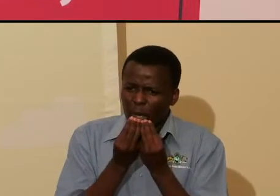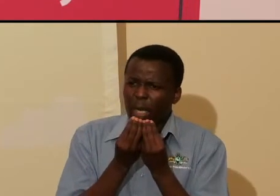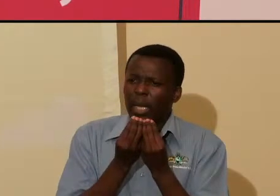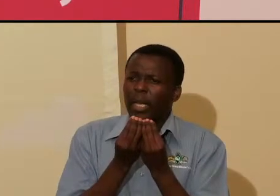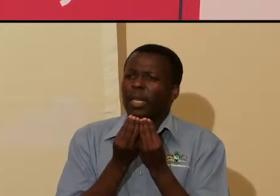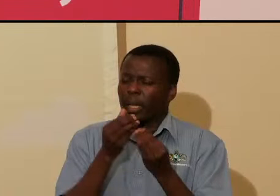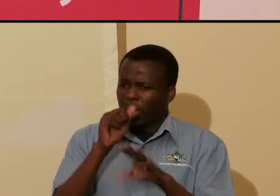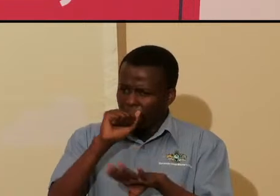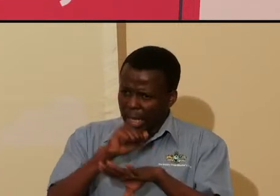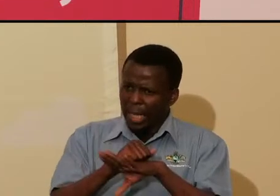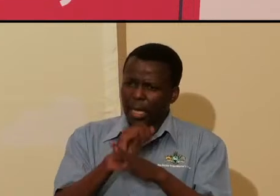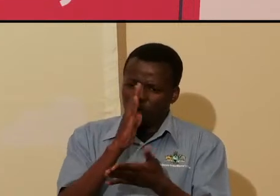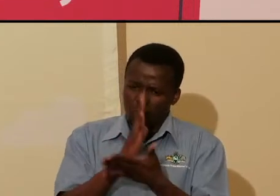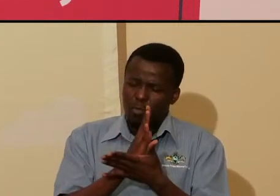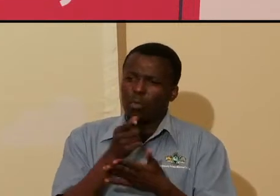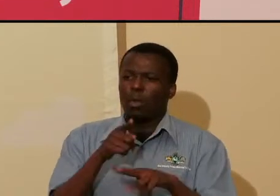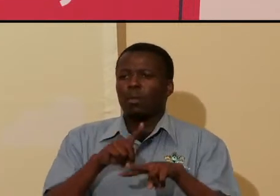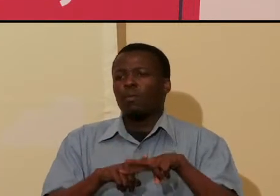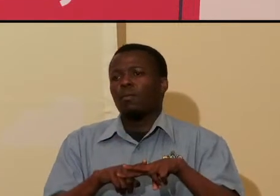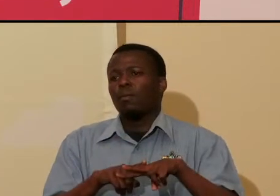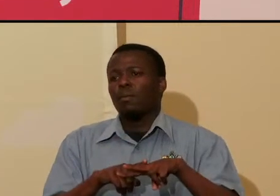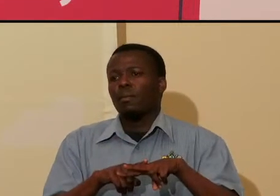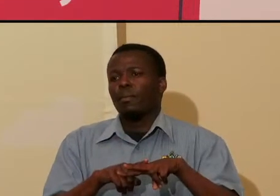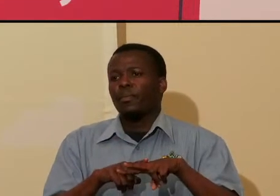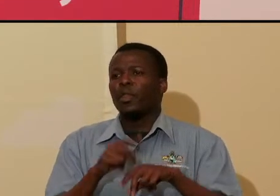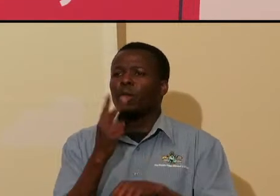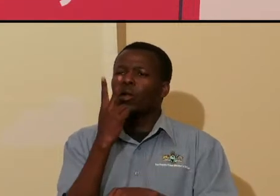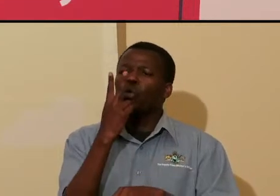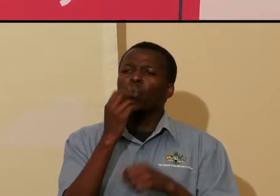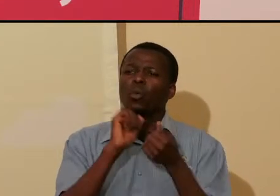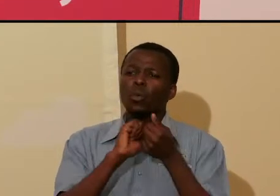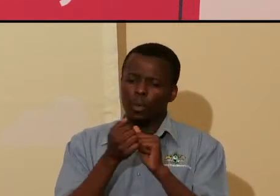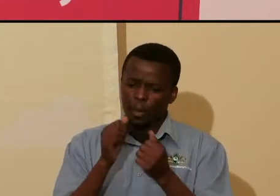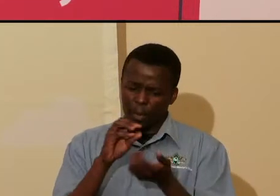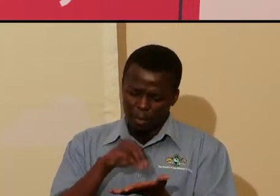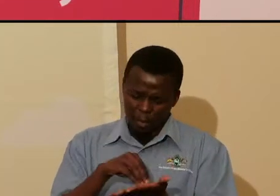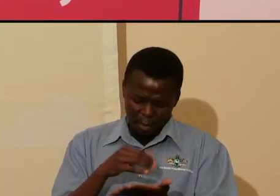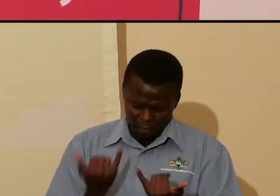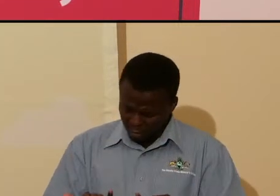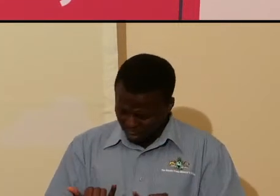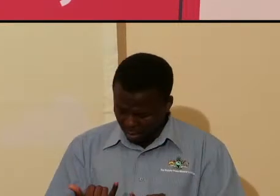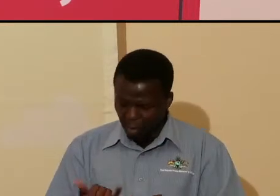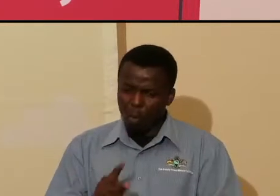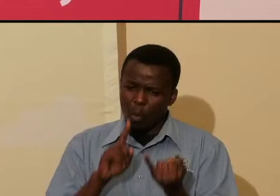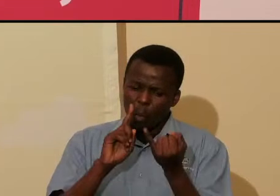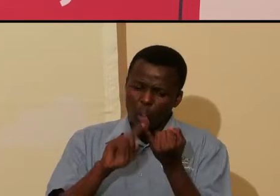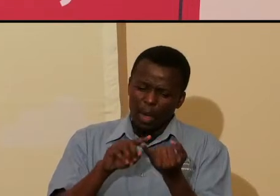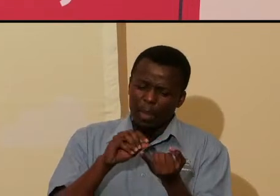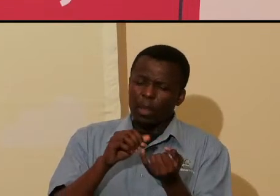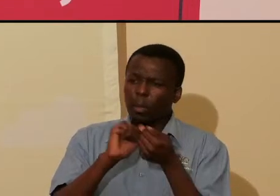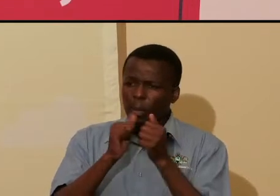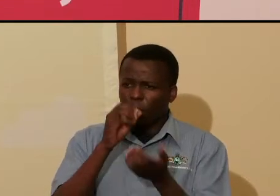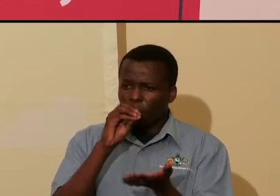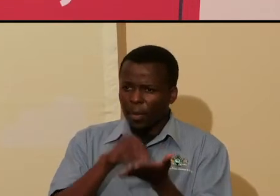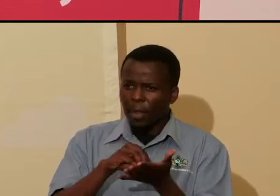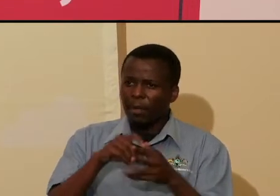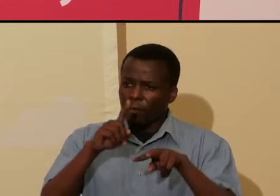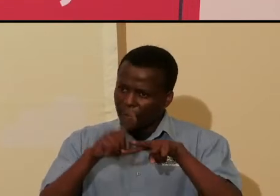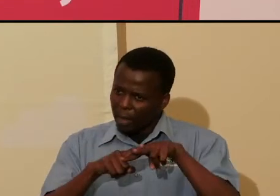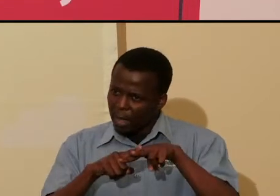this pandemic. So currently we know that we are dealing with two pandemics, being AIDS and COVID-19. So in the